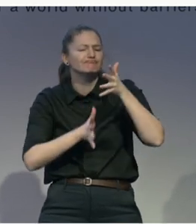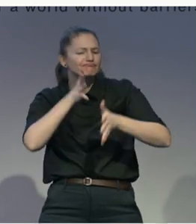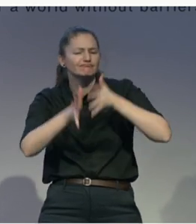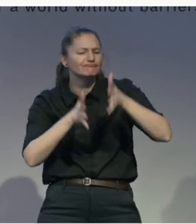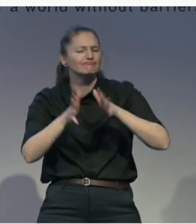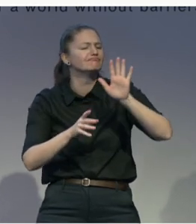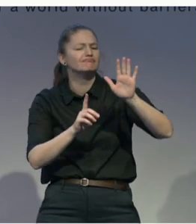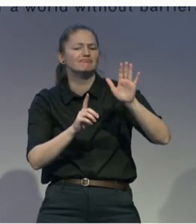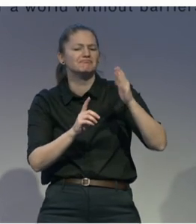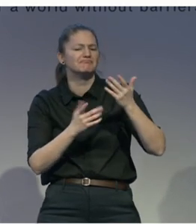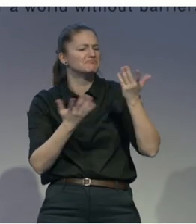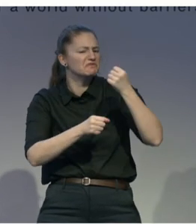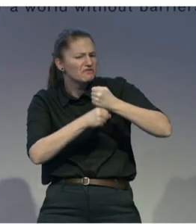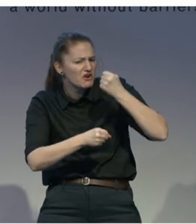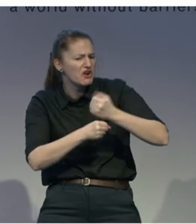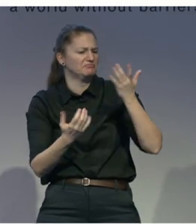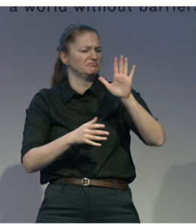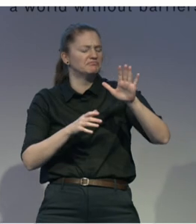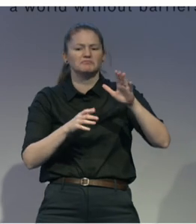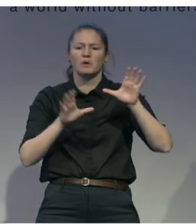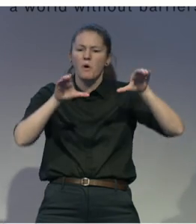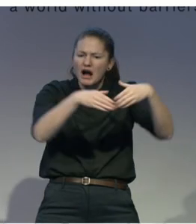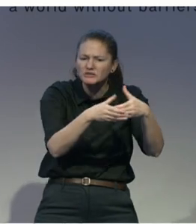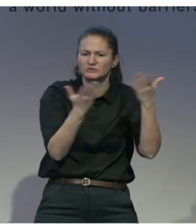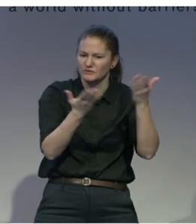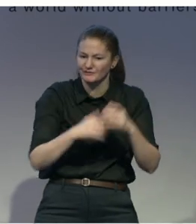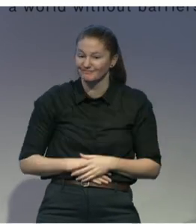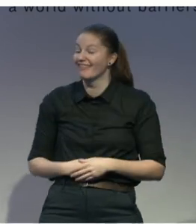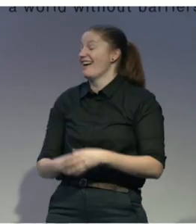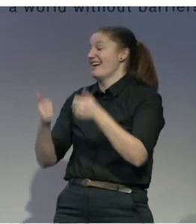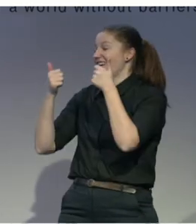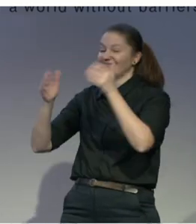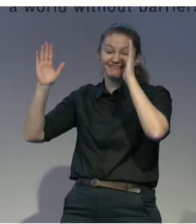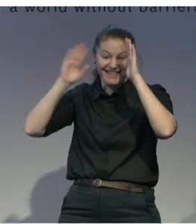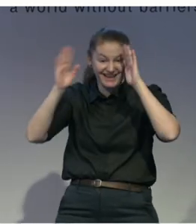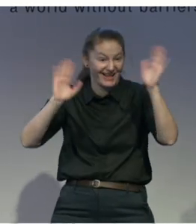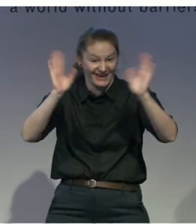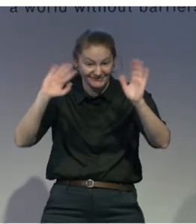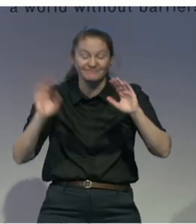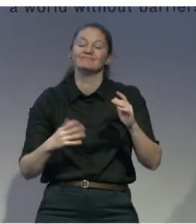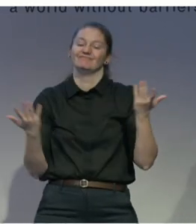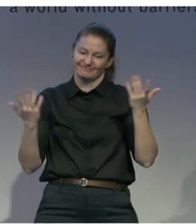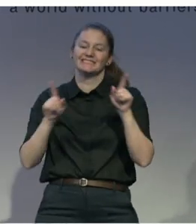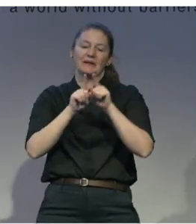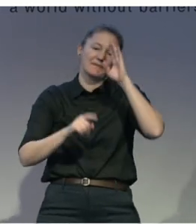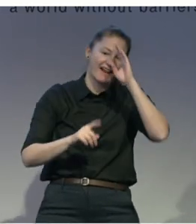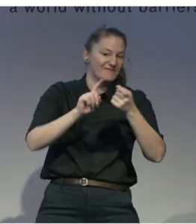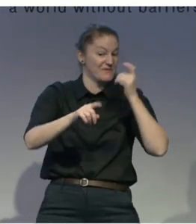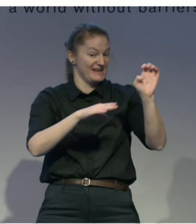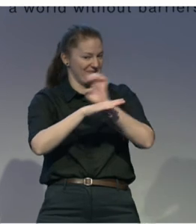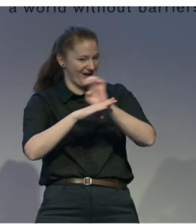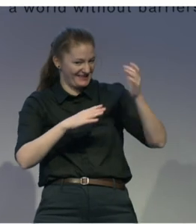Zero. Good afternoon, everyone. I'm from Ecuador too. It's a little country, but with a lot